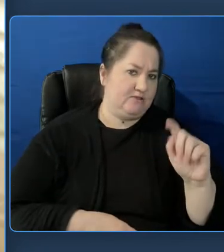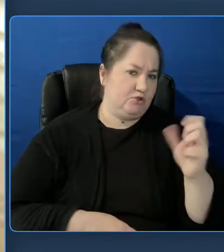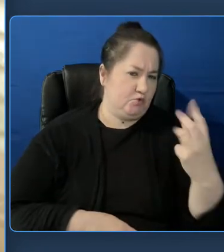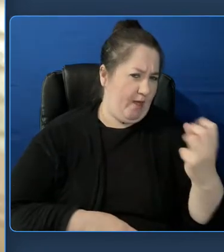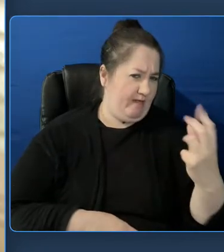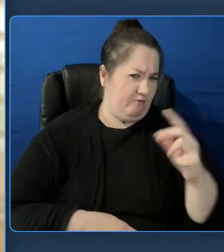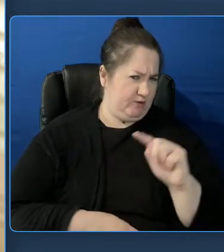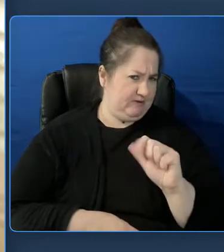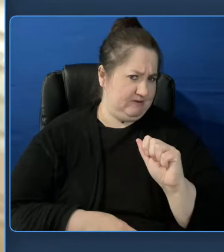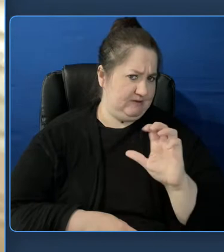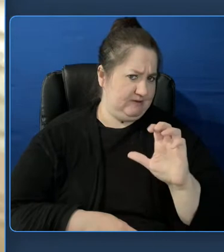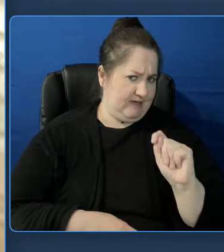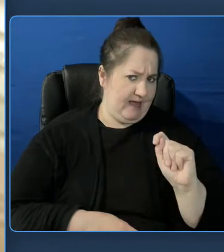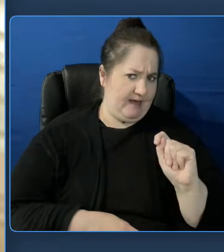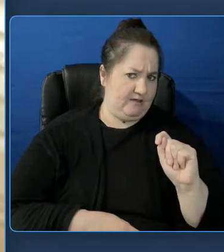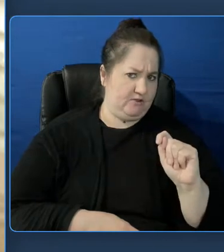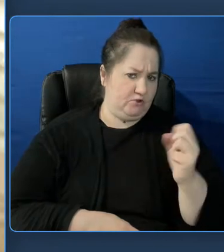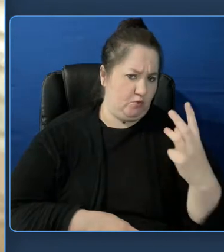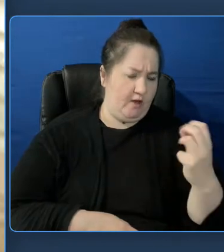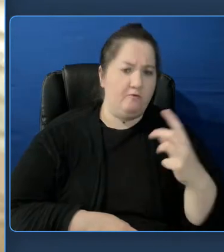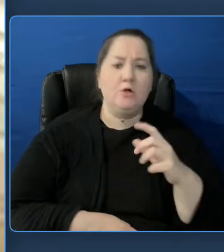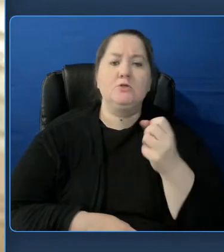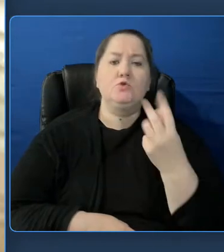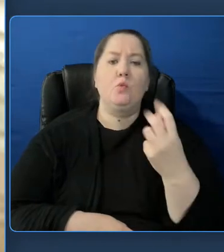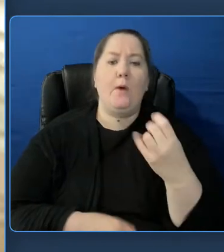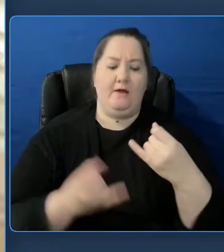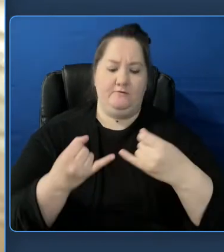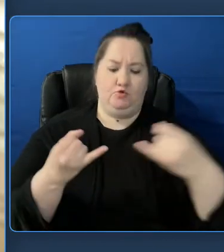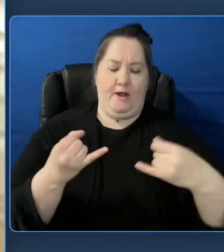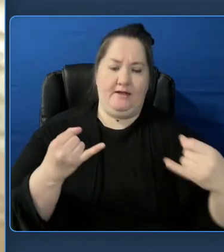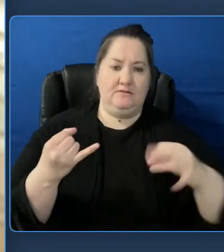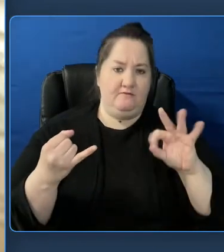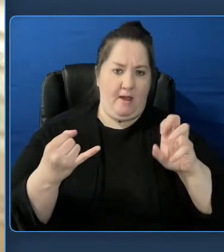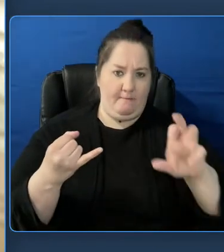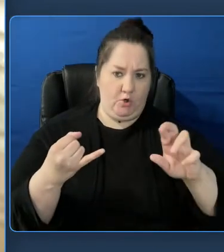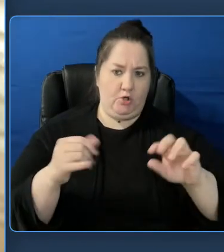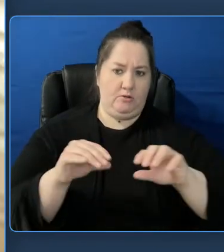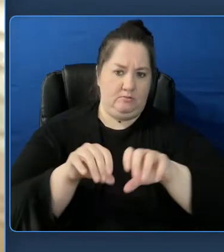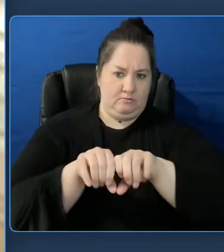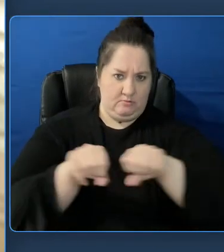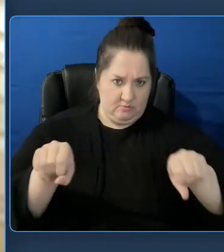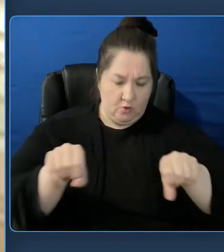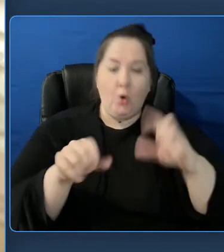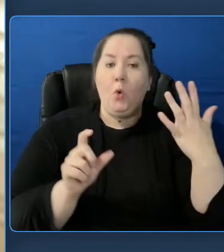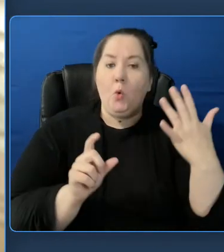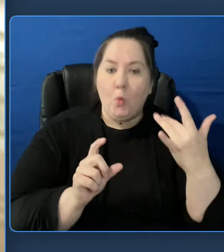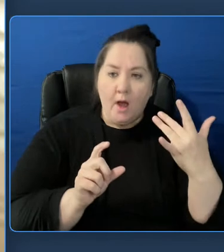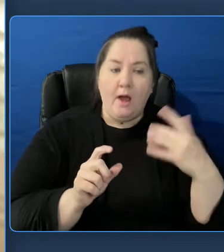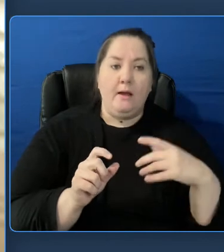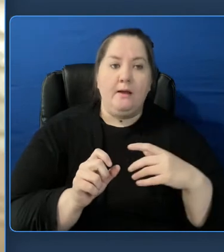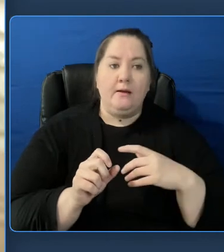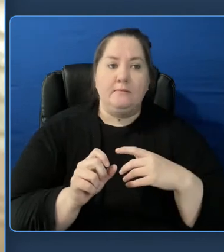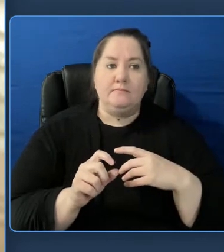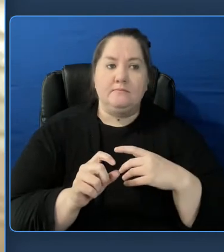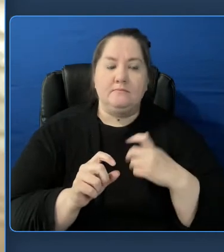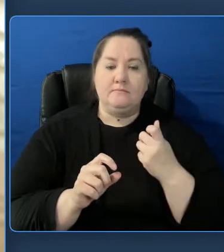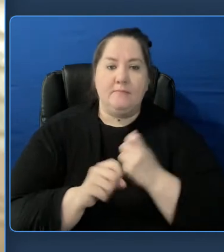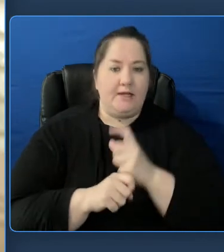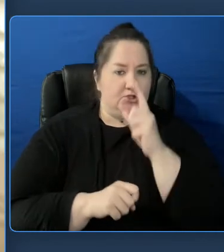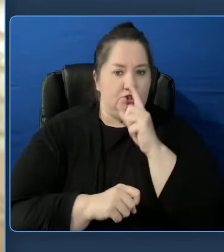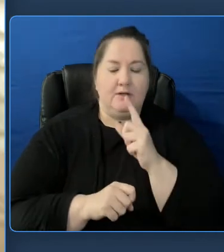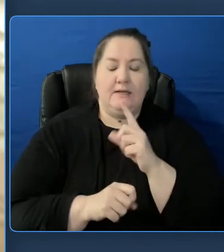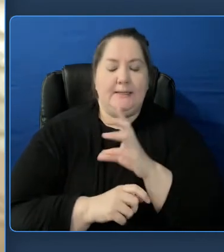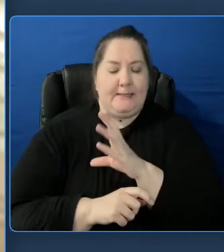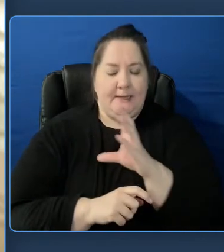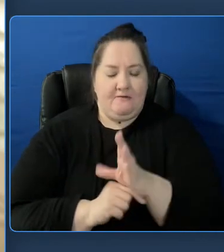So TAC-12 are 12 strands of fiber. And the reason I'm doing that is to make sure that I never have to do